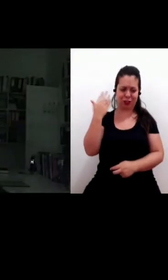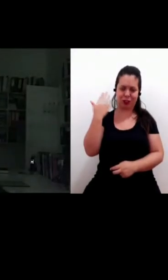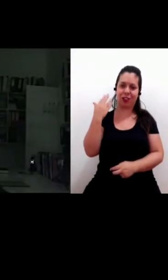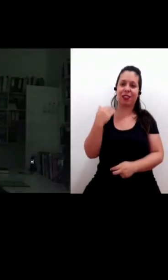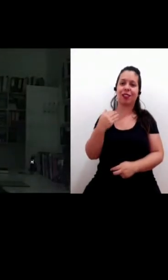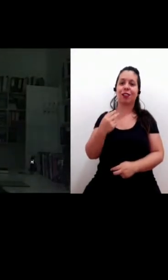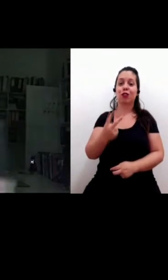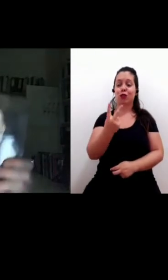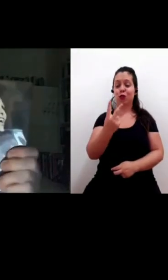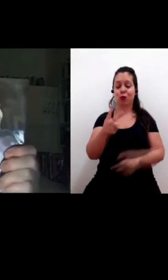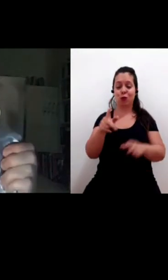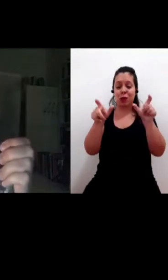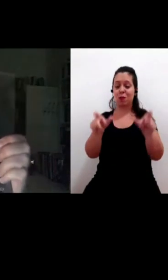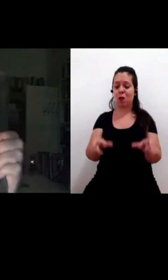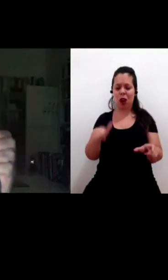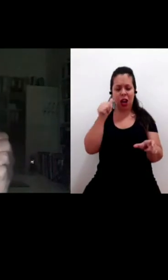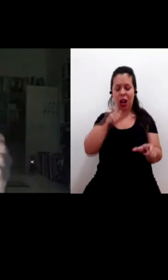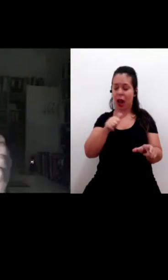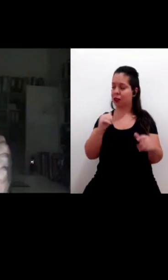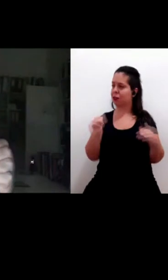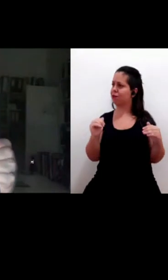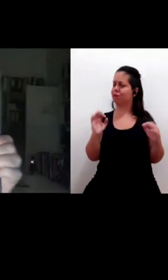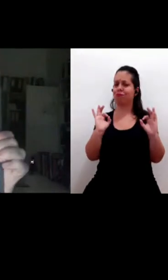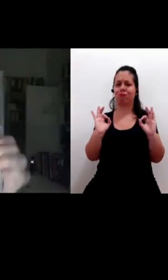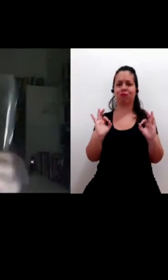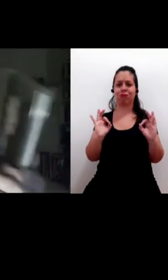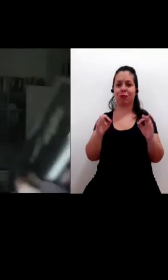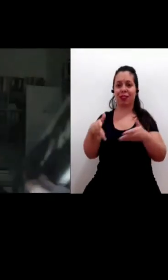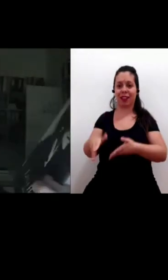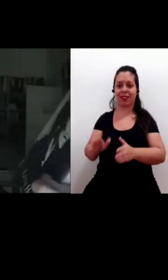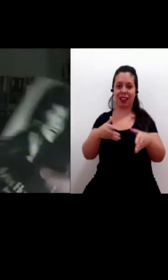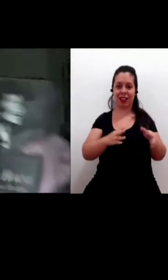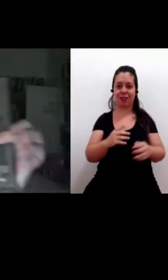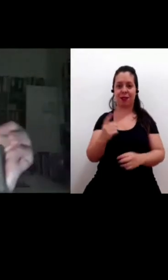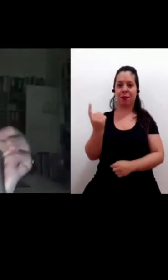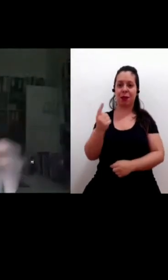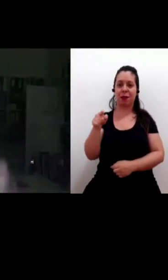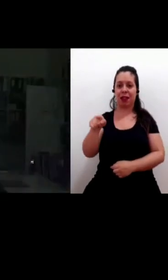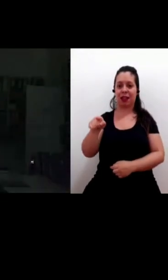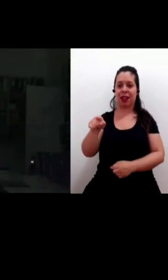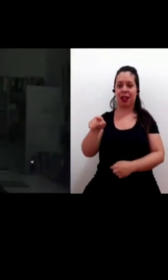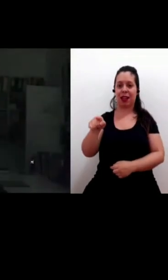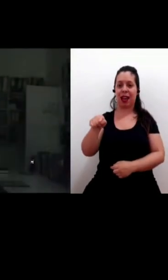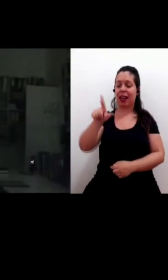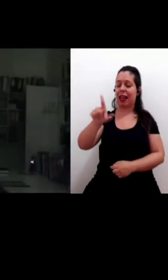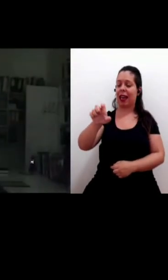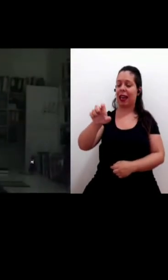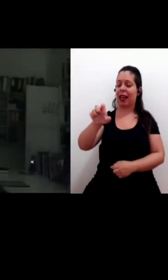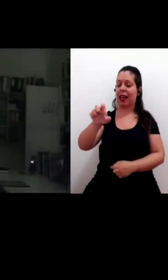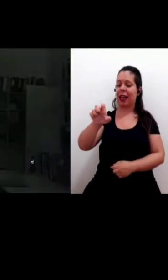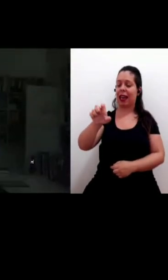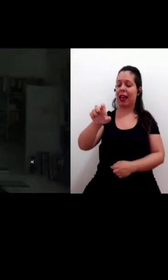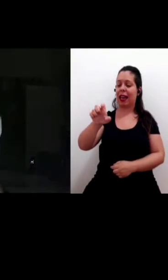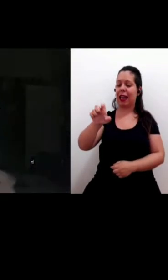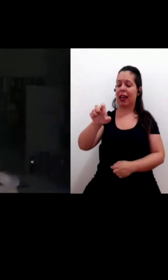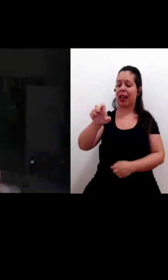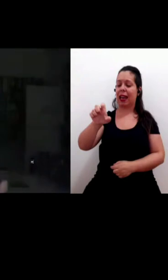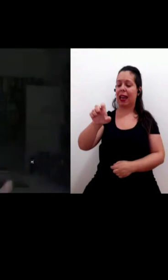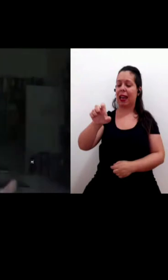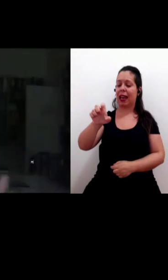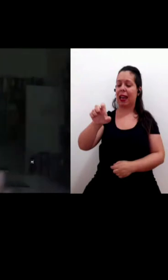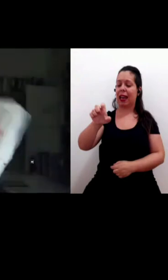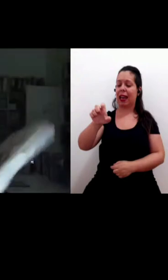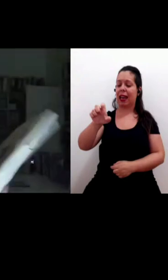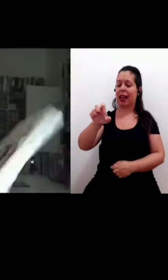born. The first one was this woman called Lena Horne, and the second one was this